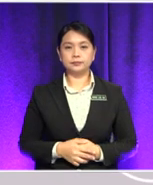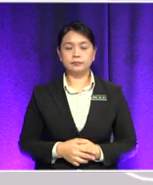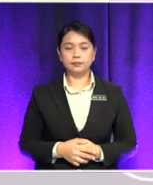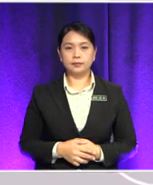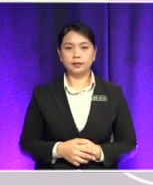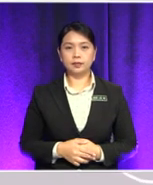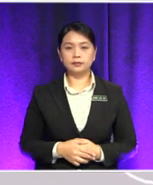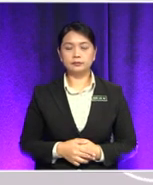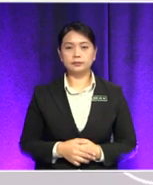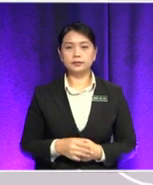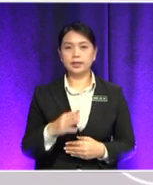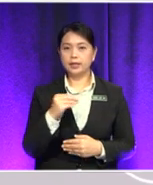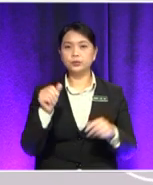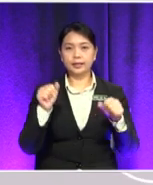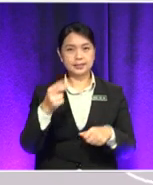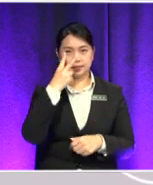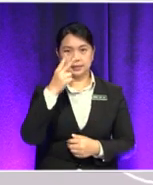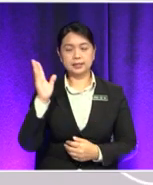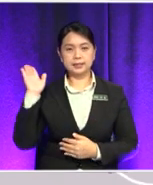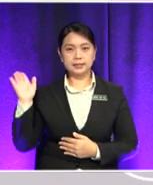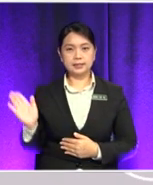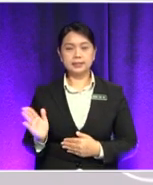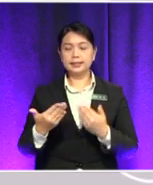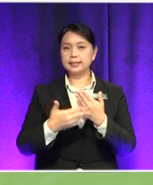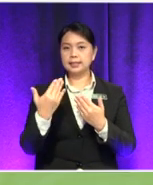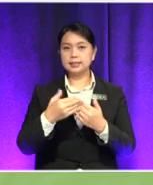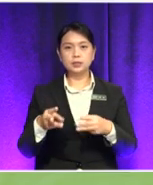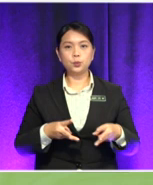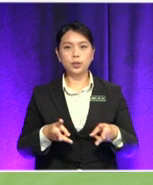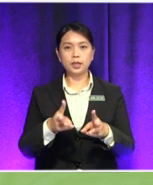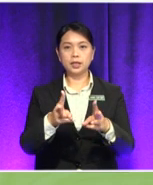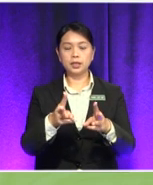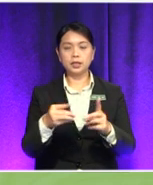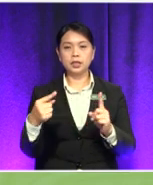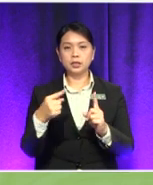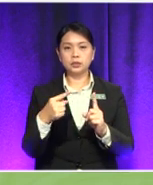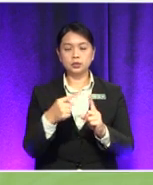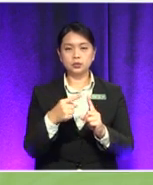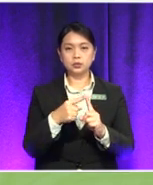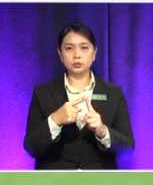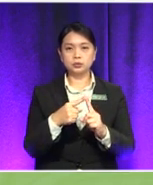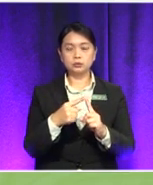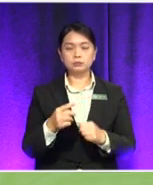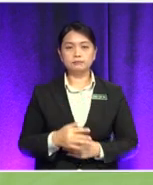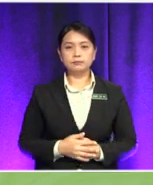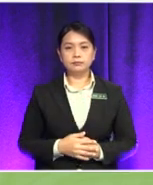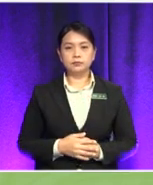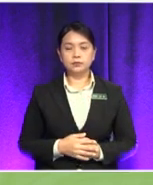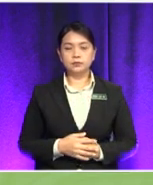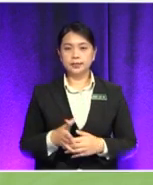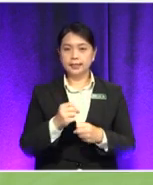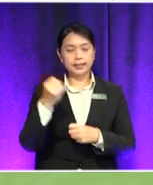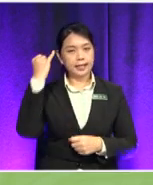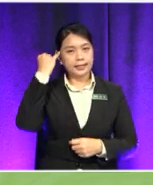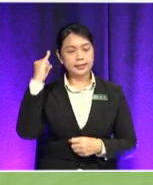map. And what is mind map? It is an easy way to brainstorm our thoughts without the need